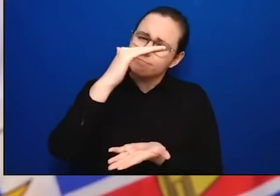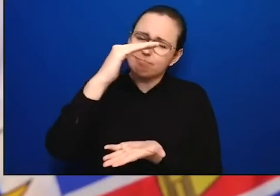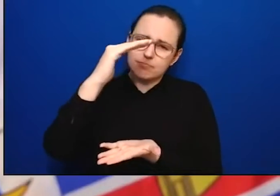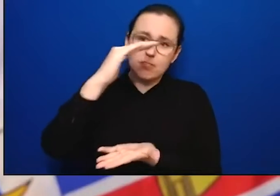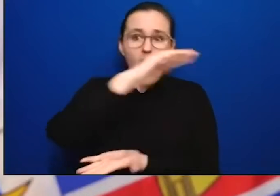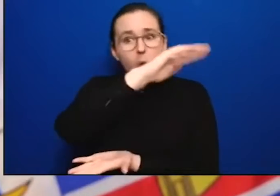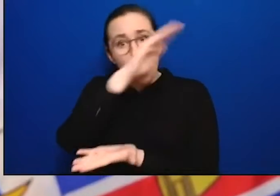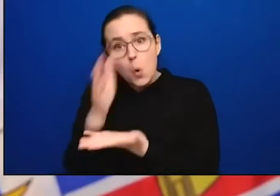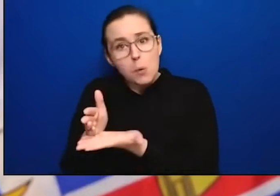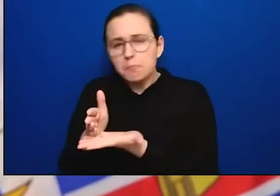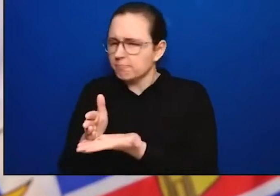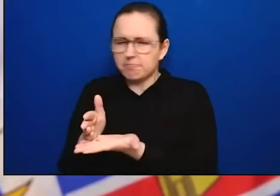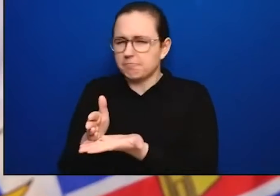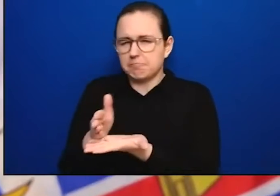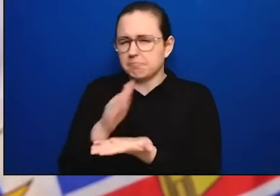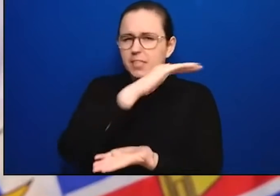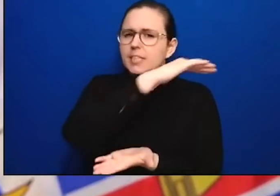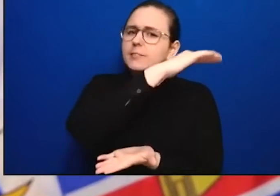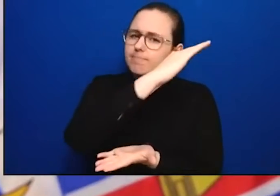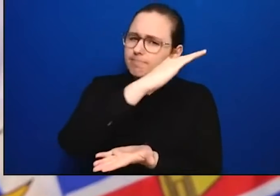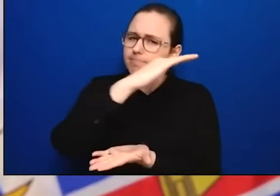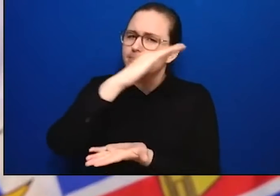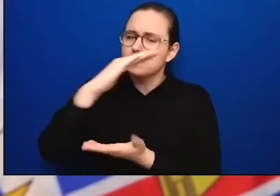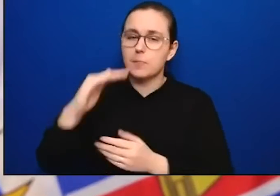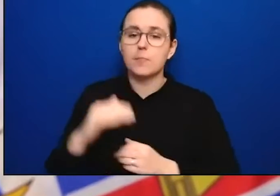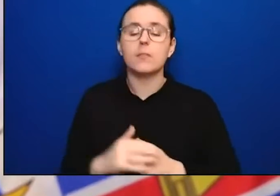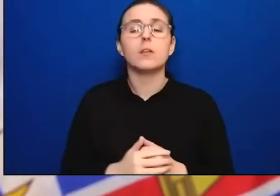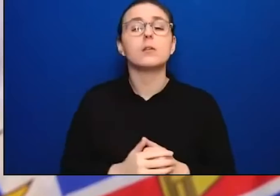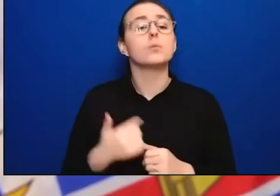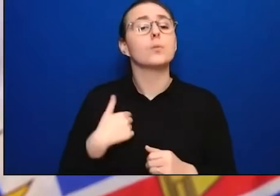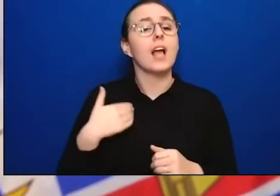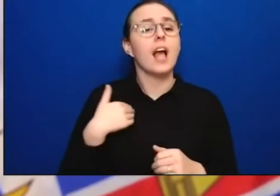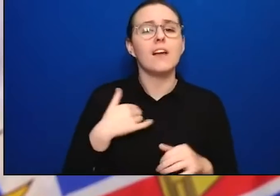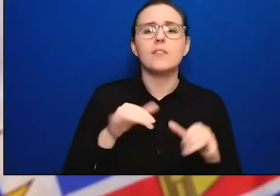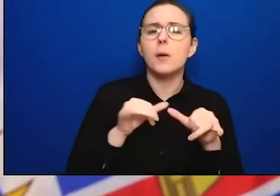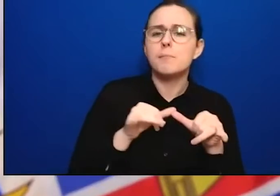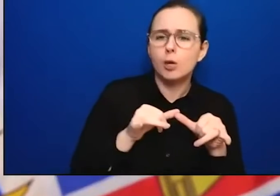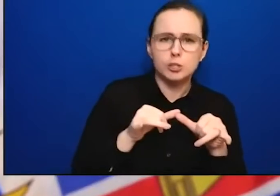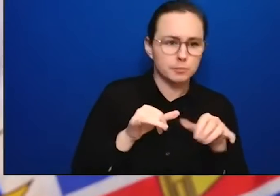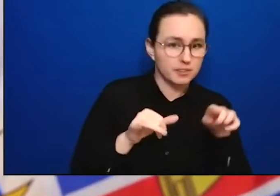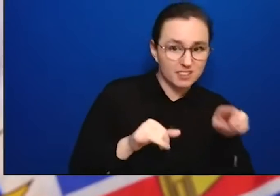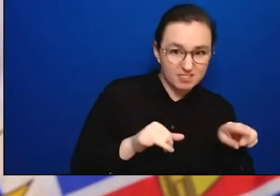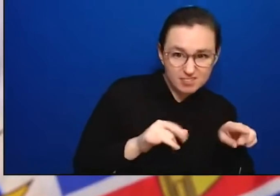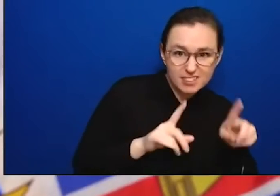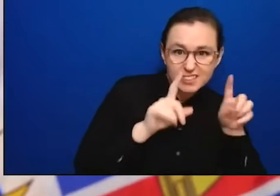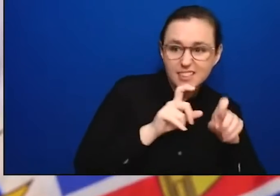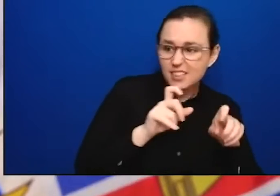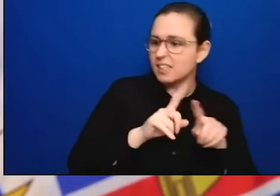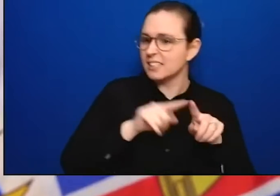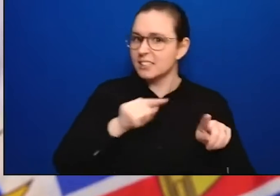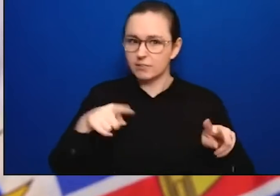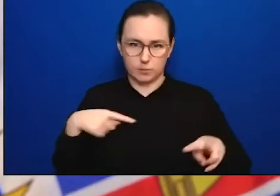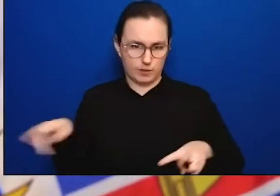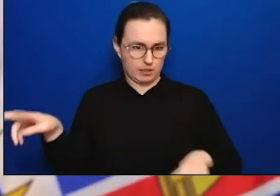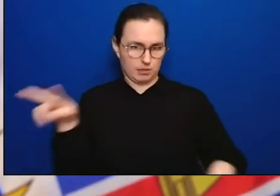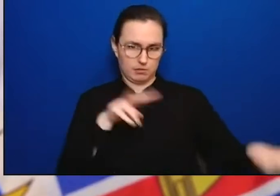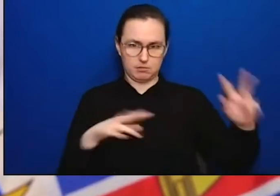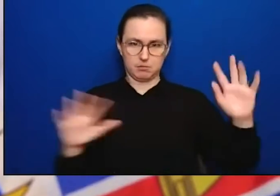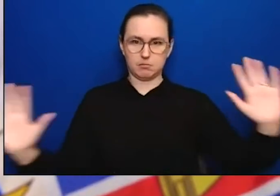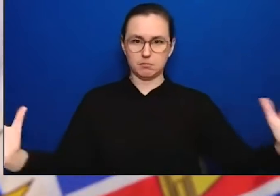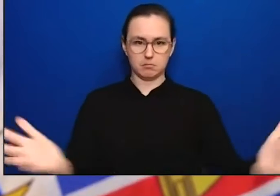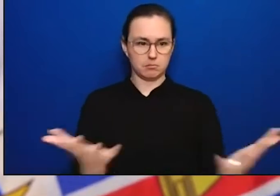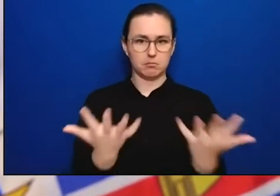a sense of trends using that one piece of surveillance data. But we also have other surveillance data that